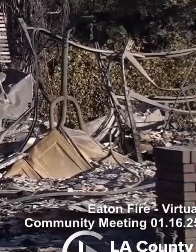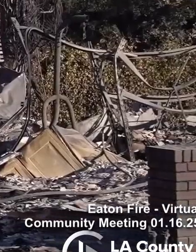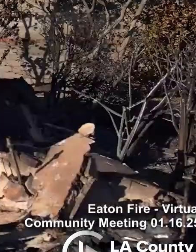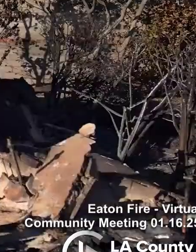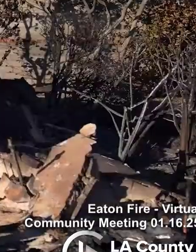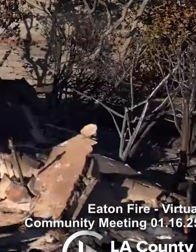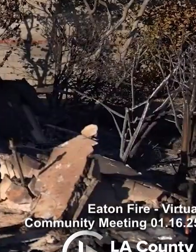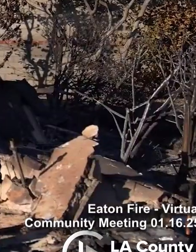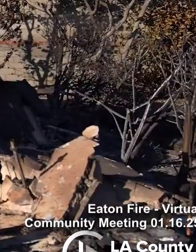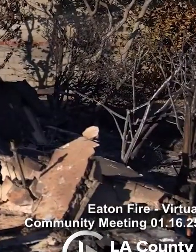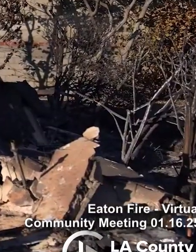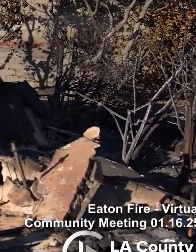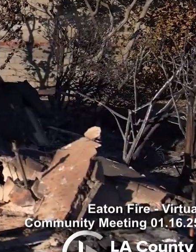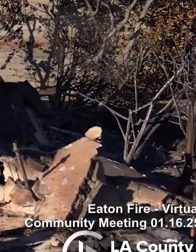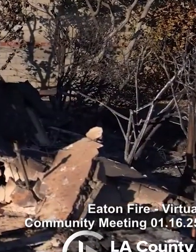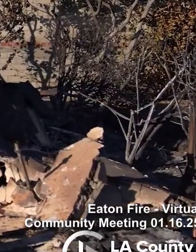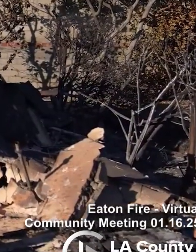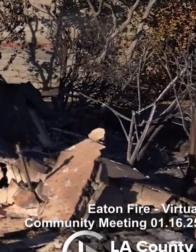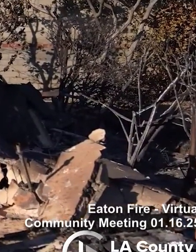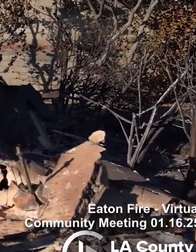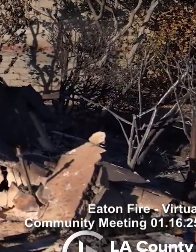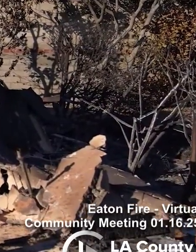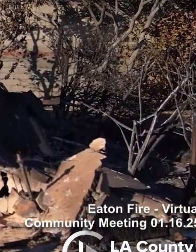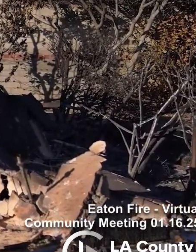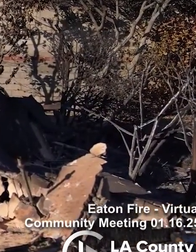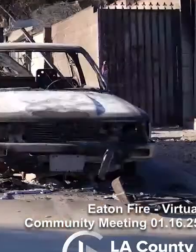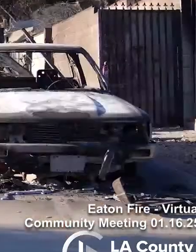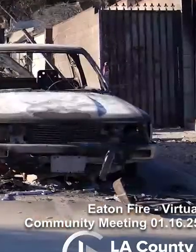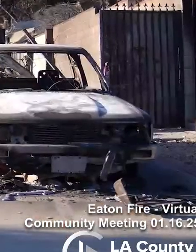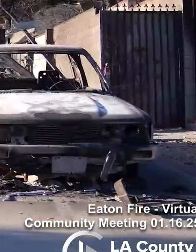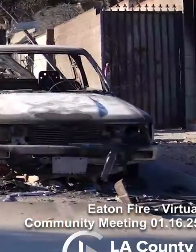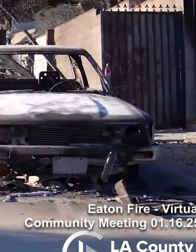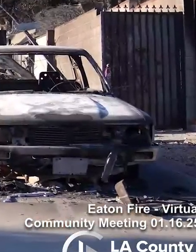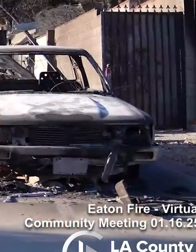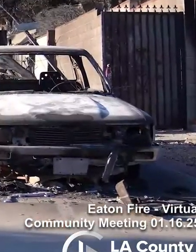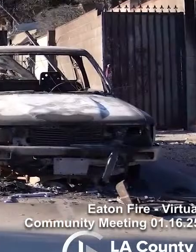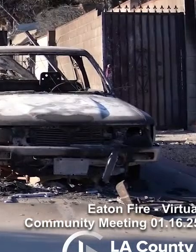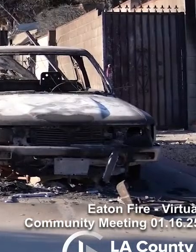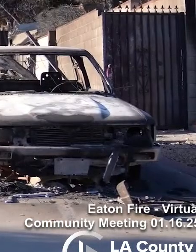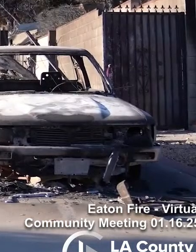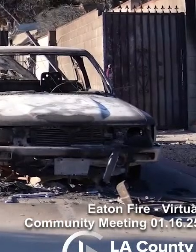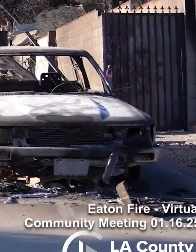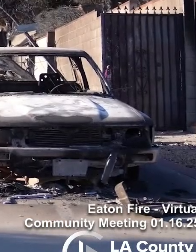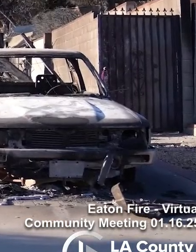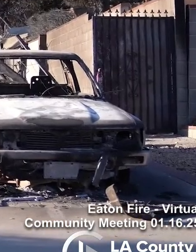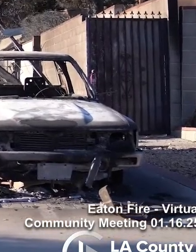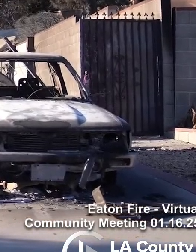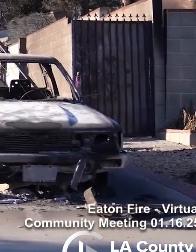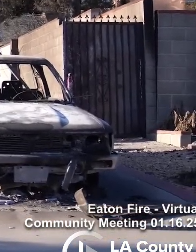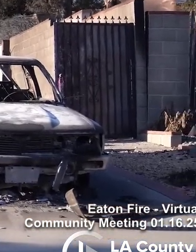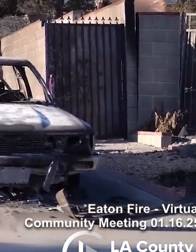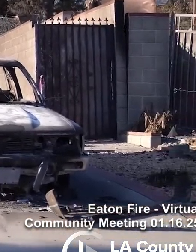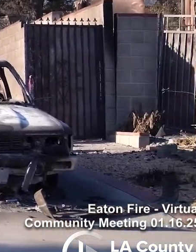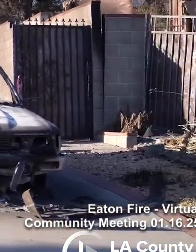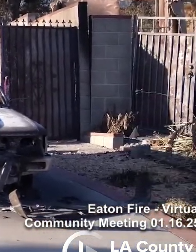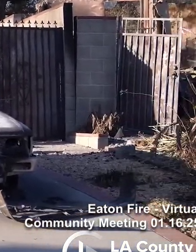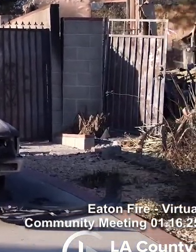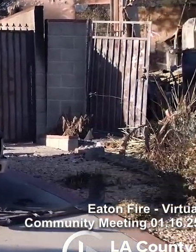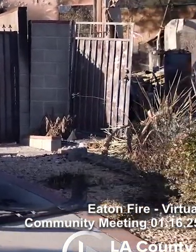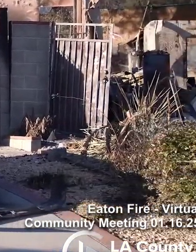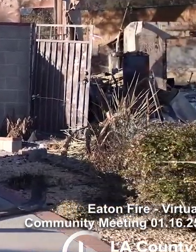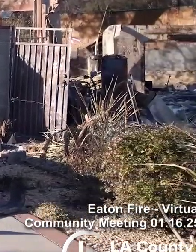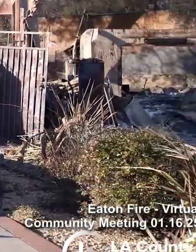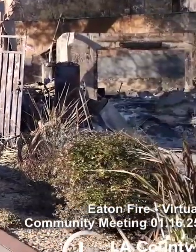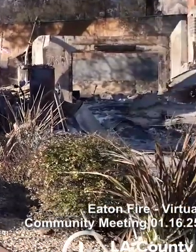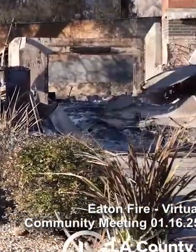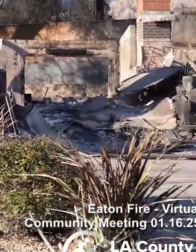yourself. Post-fire debris can contain toxic materials, including asbestos, lead, mercury, and other chemicals that are released